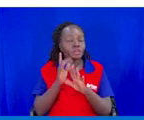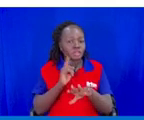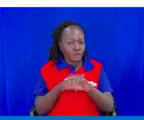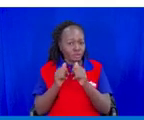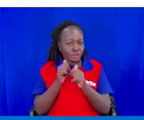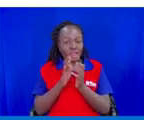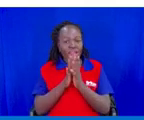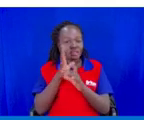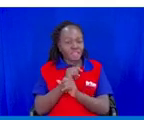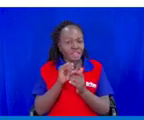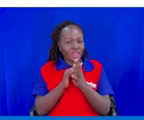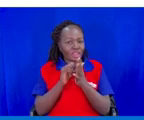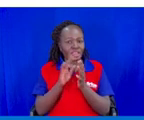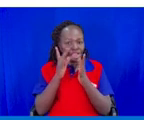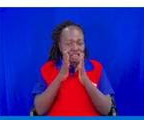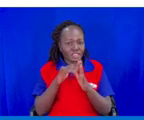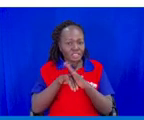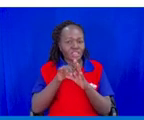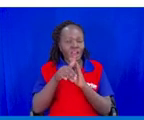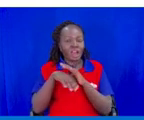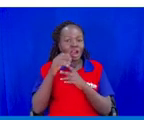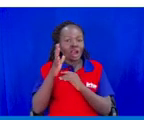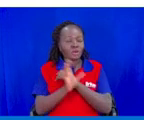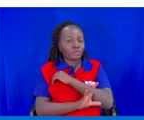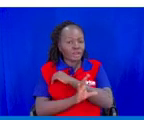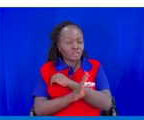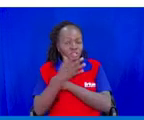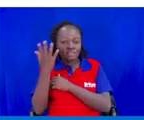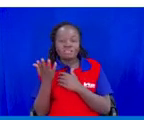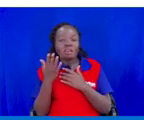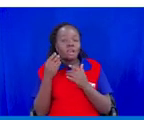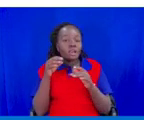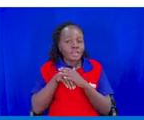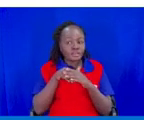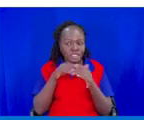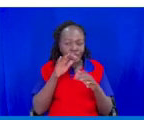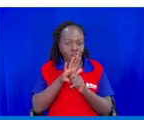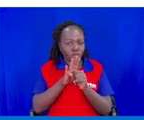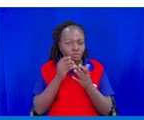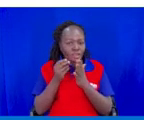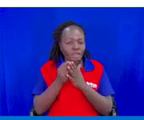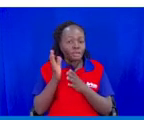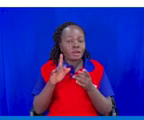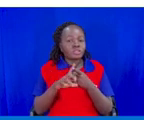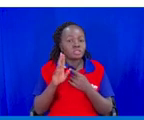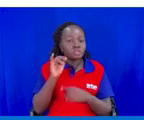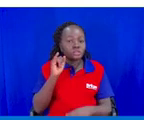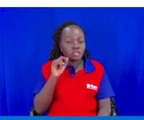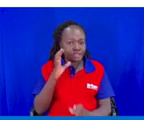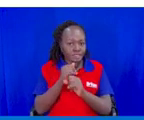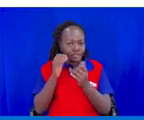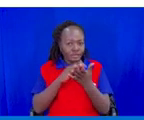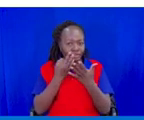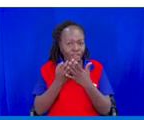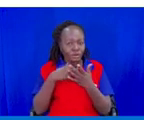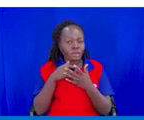there by Kenyans in the diaspora who incidentally invest a lot of their funds back into these unit trust funds that you already invested in. So we do